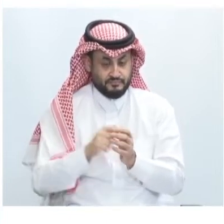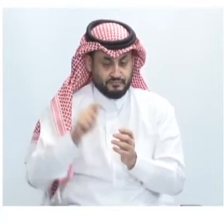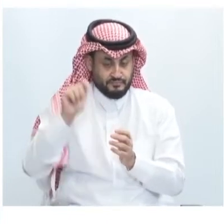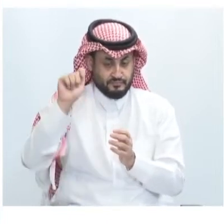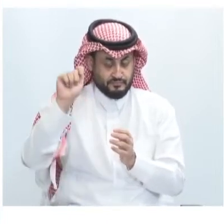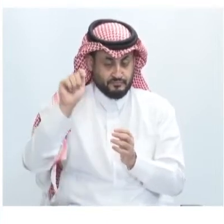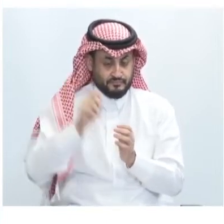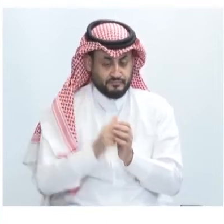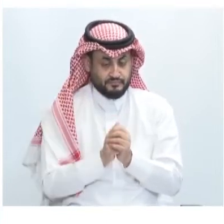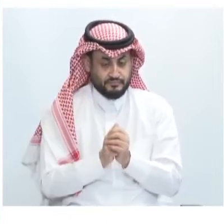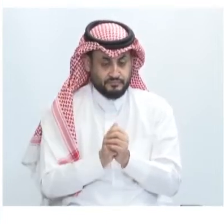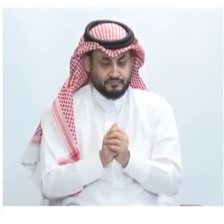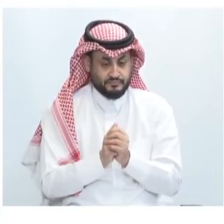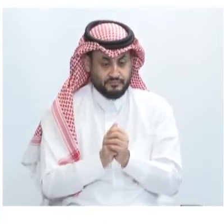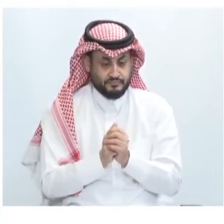T,